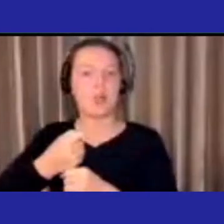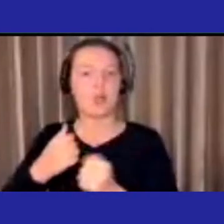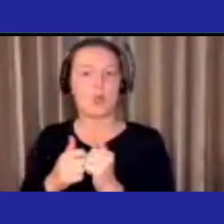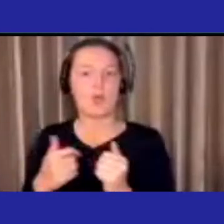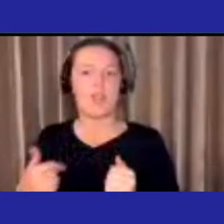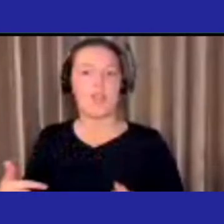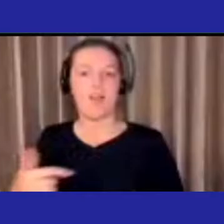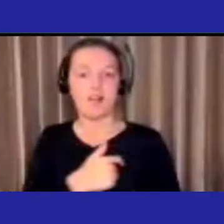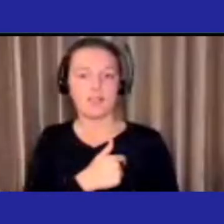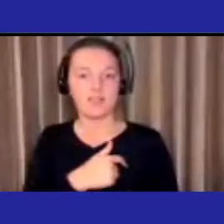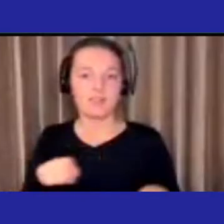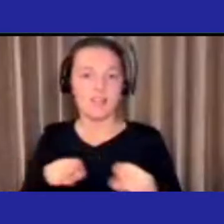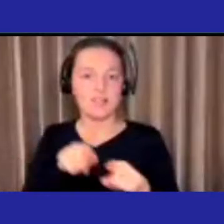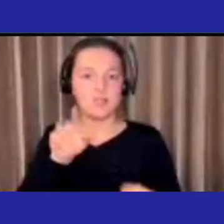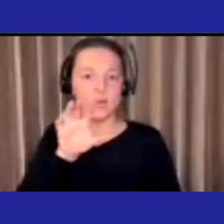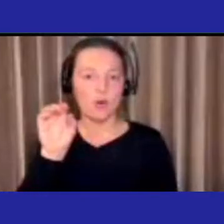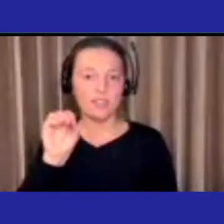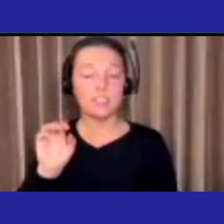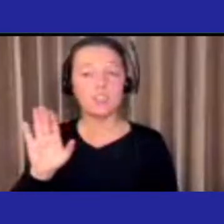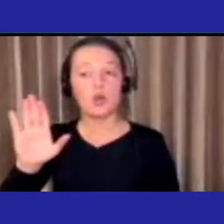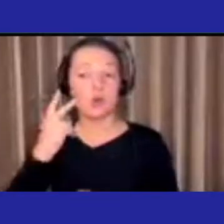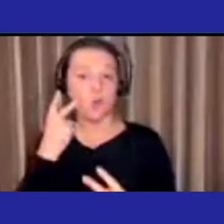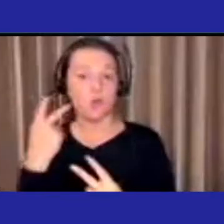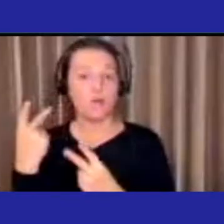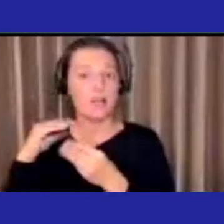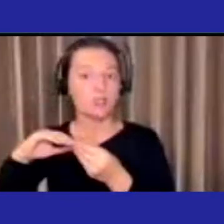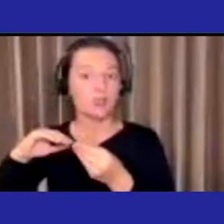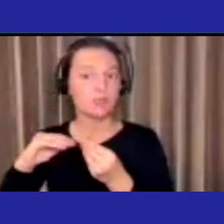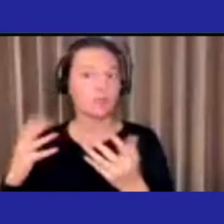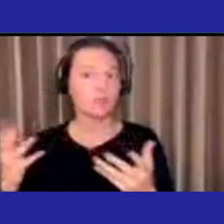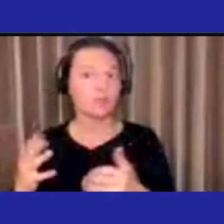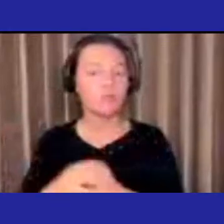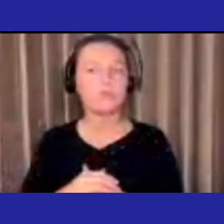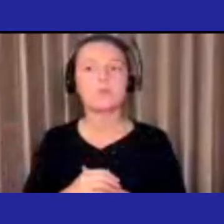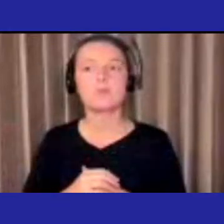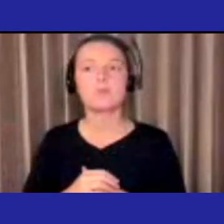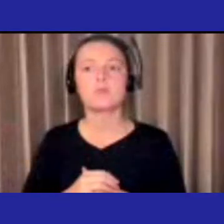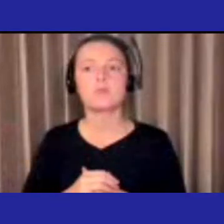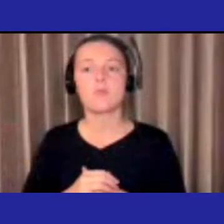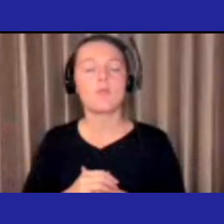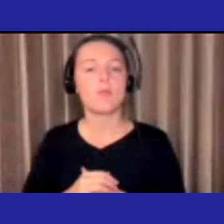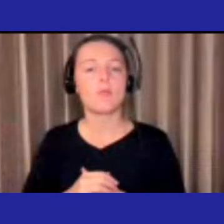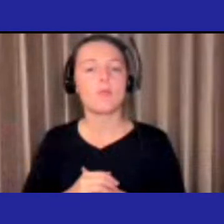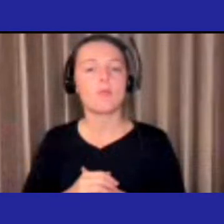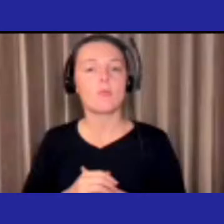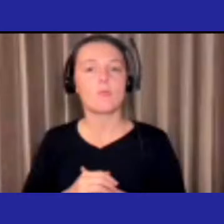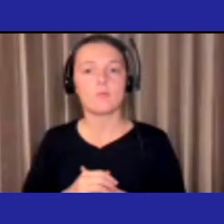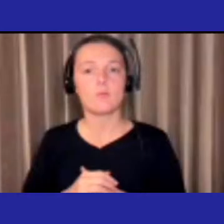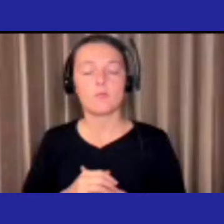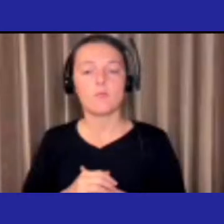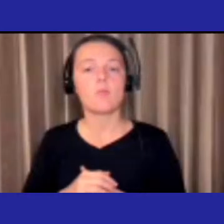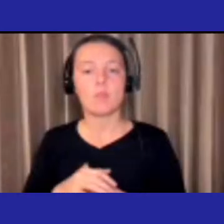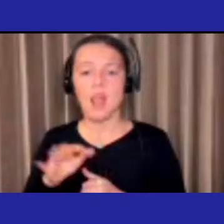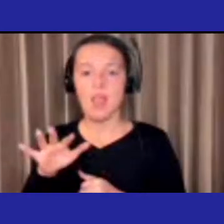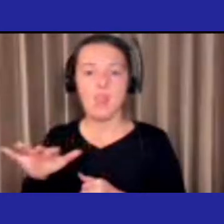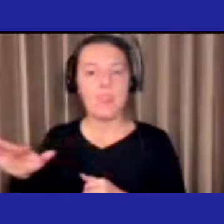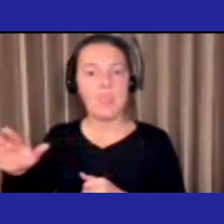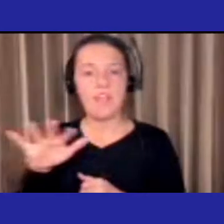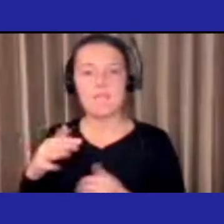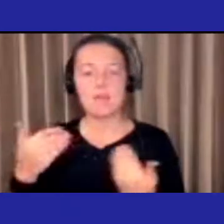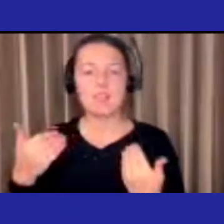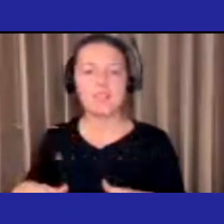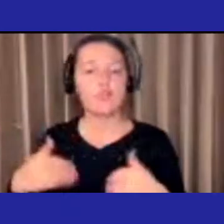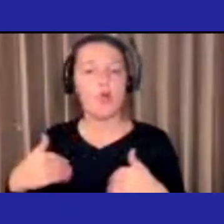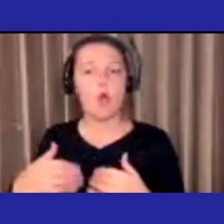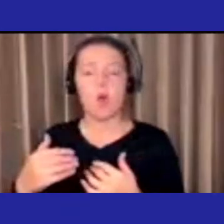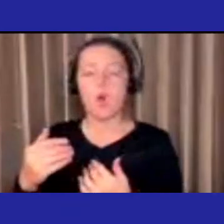and so her reflections were that they've been so receptive. It just really feels like this was a link